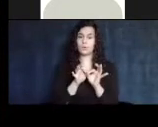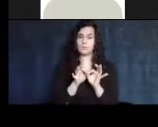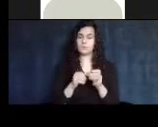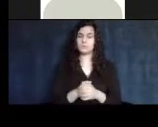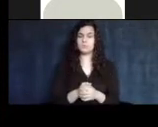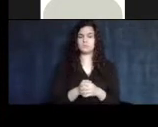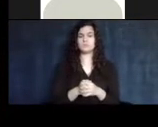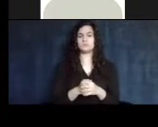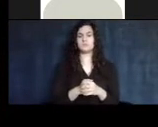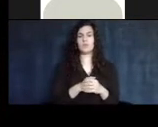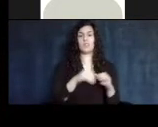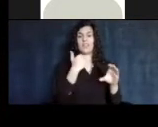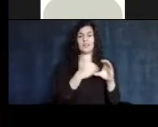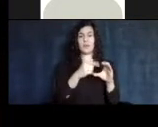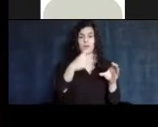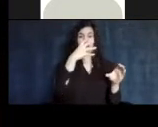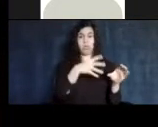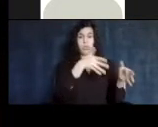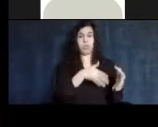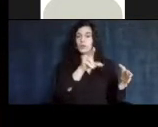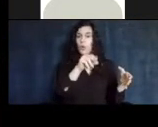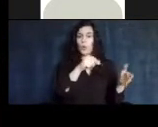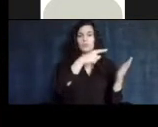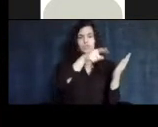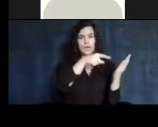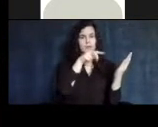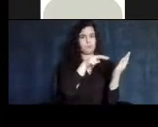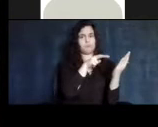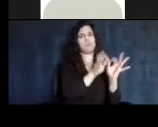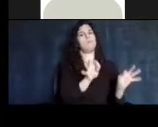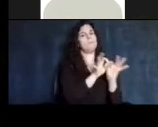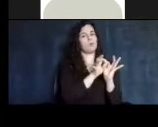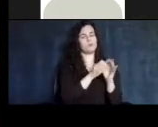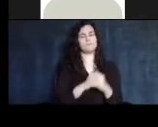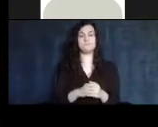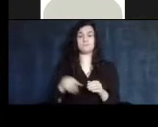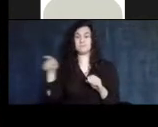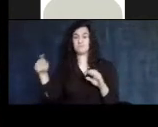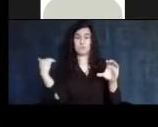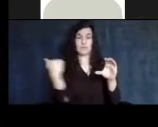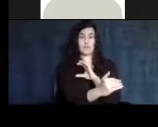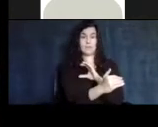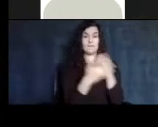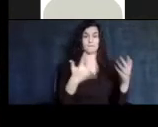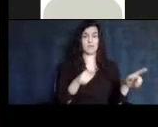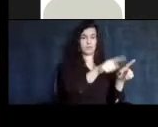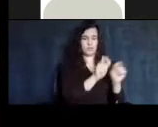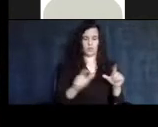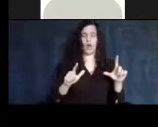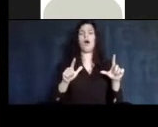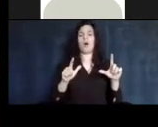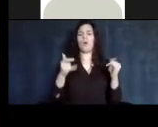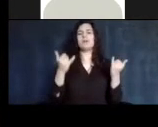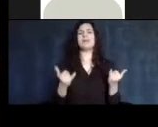And then once you get that from advising, you can always find your class schedule in